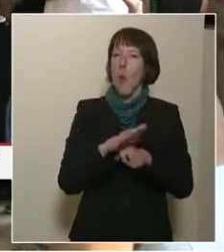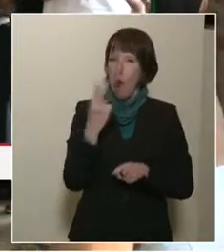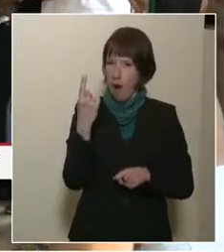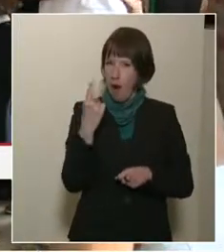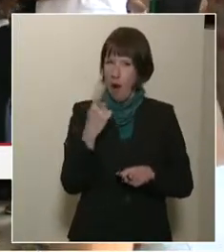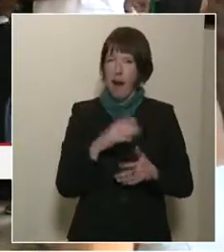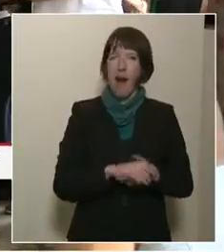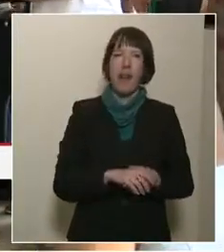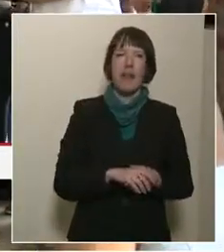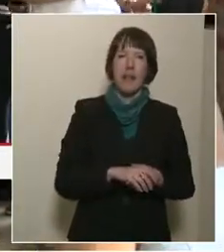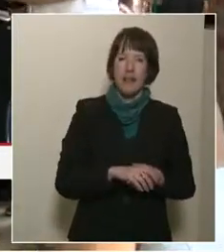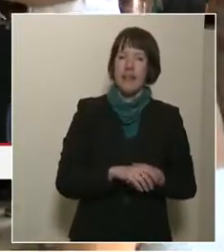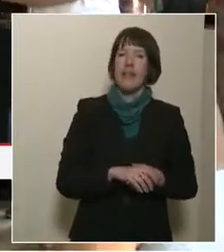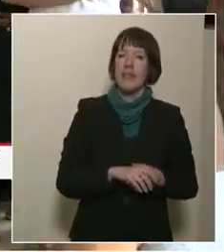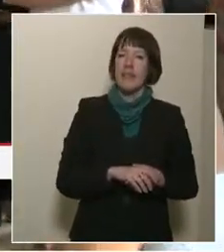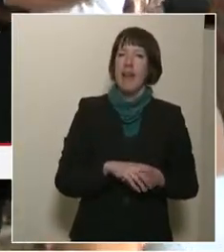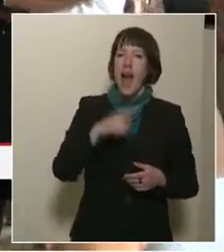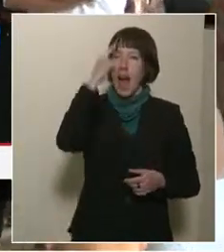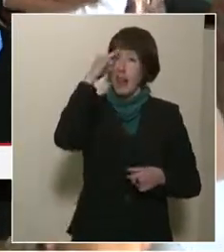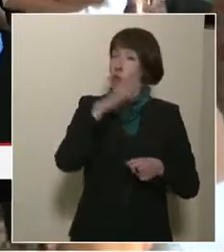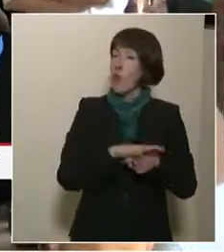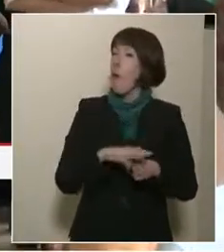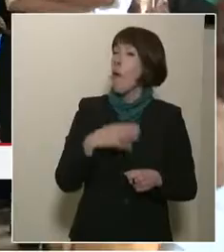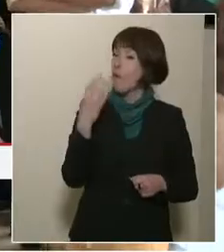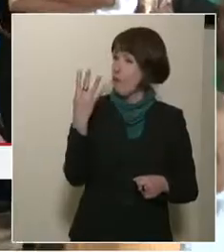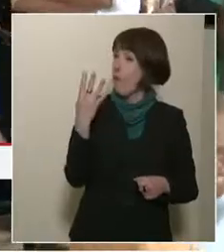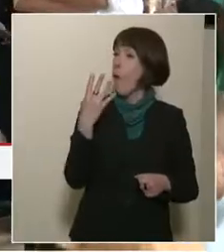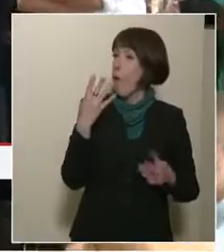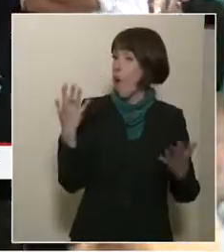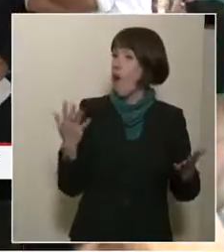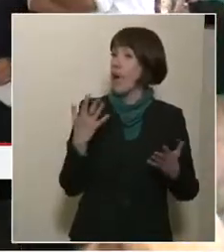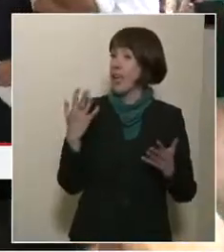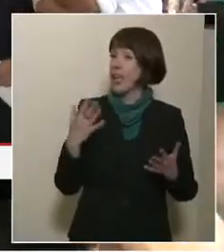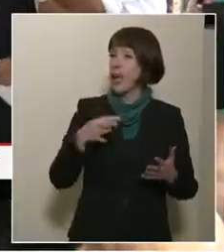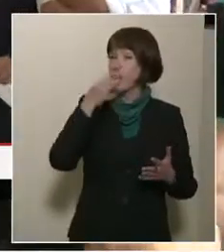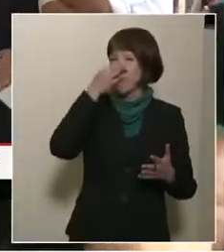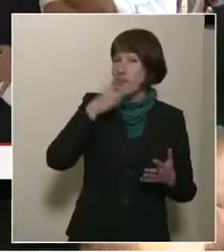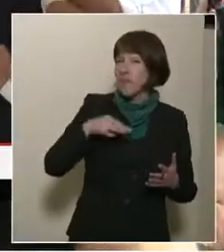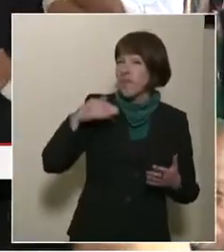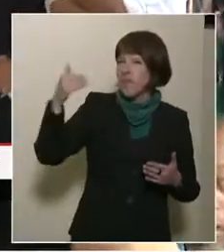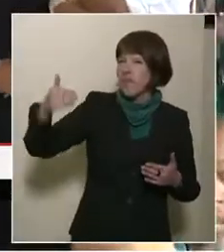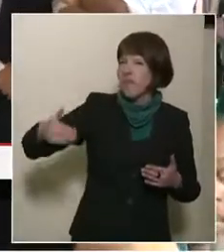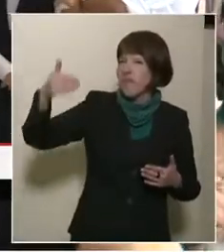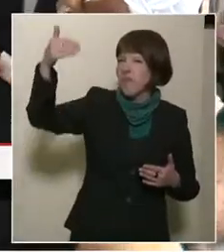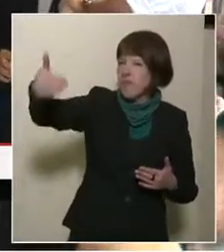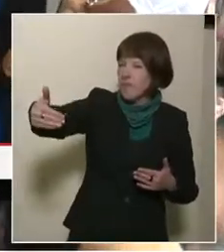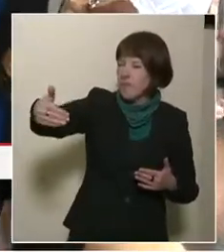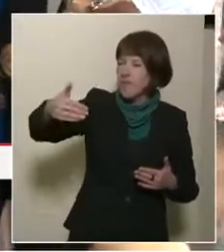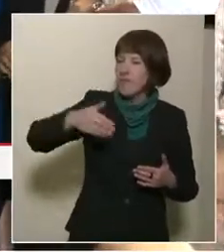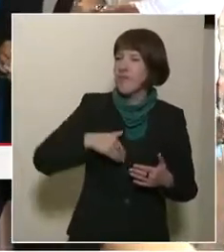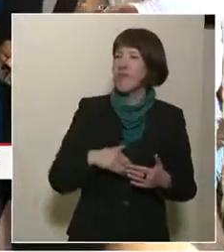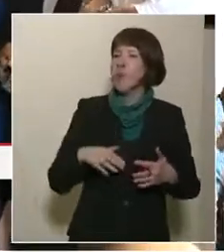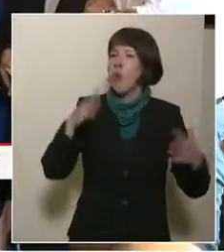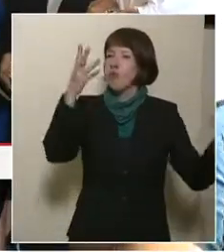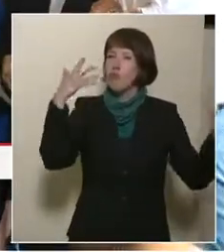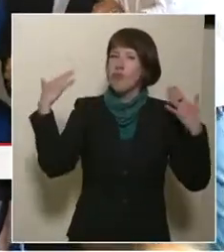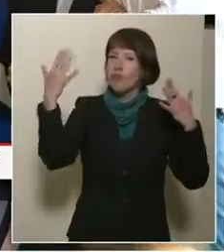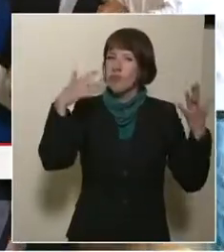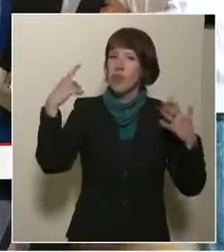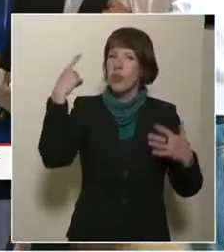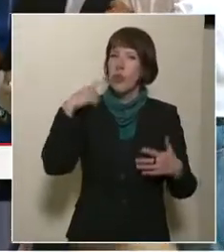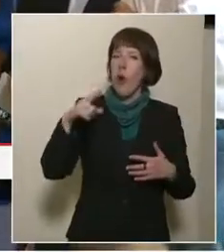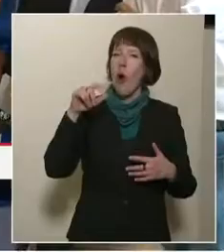I think the Ward 4 Mokers are here because they're just a block away. So give a round also